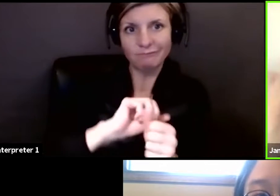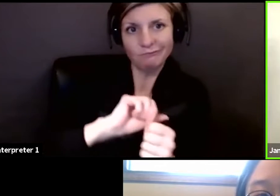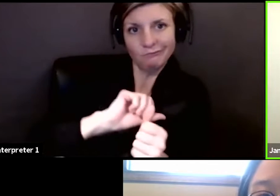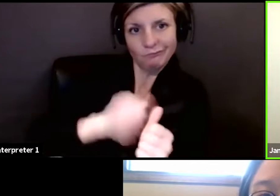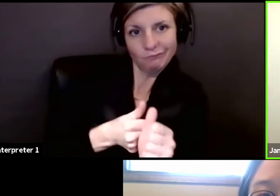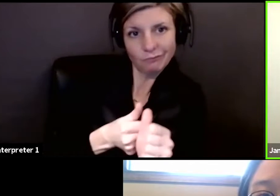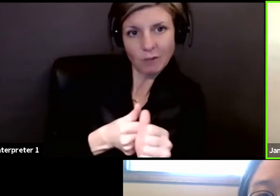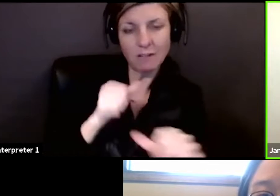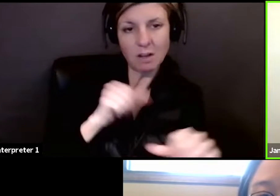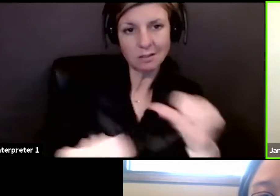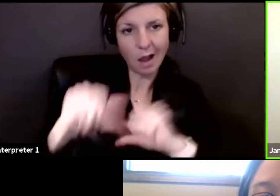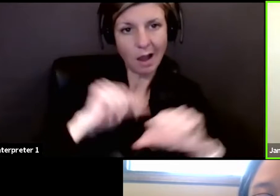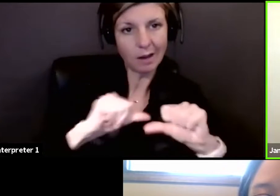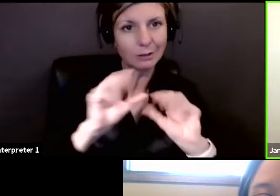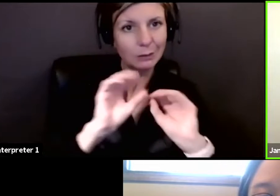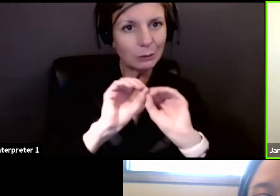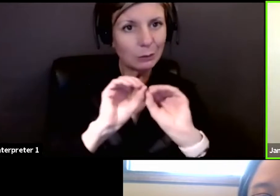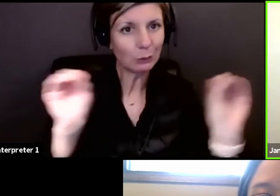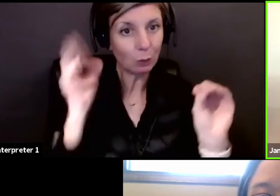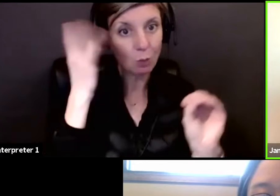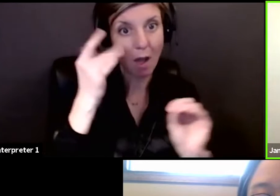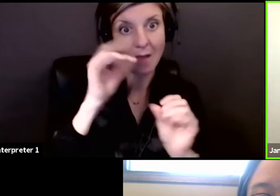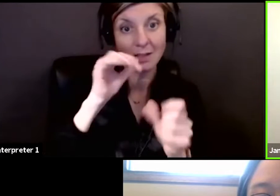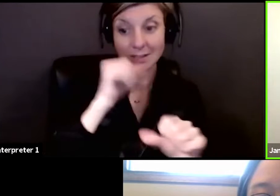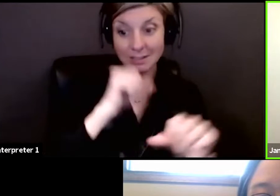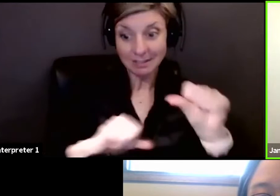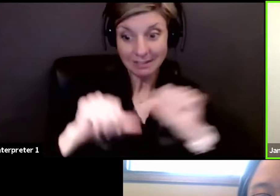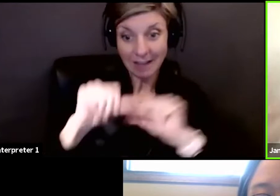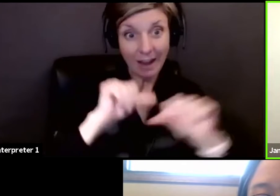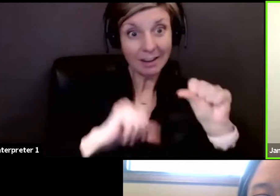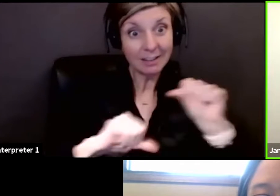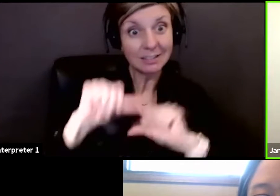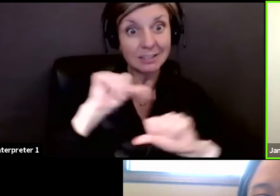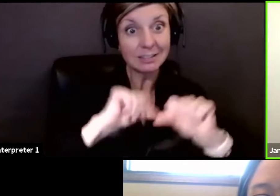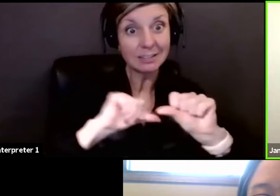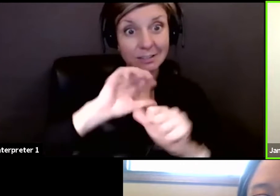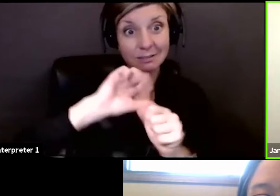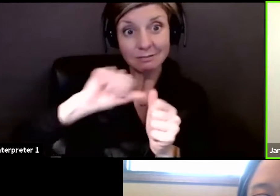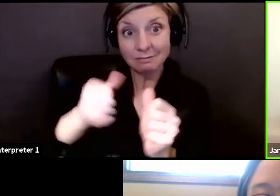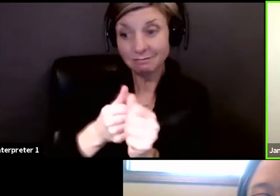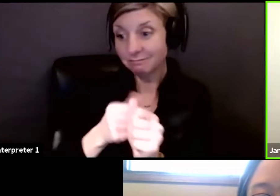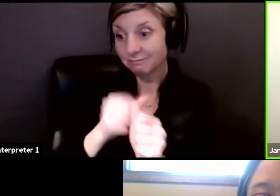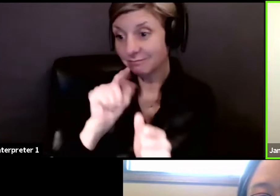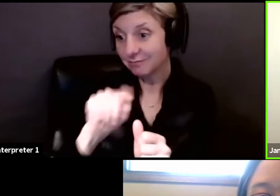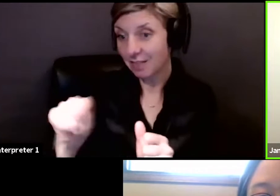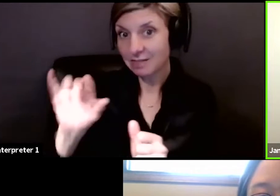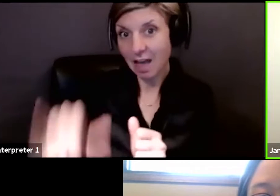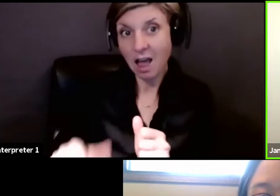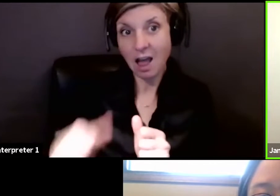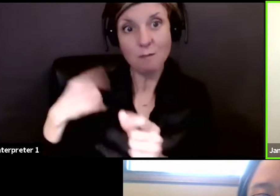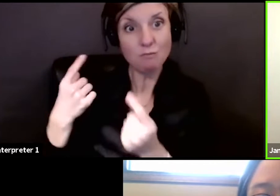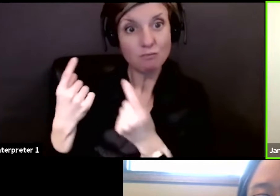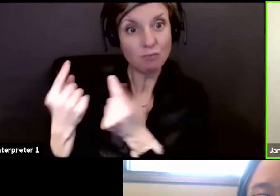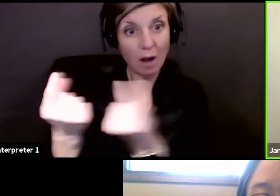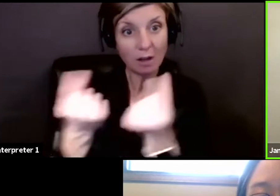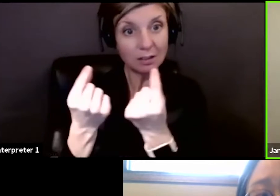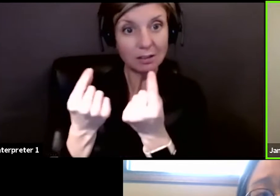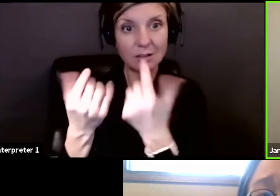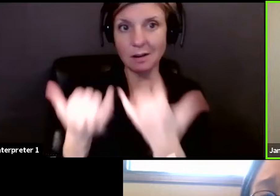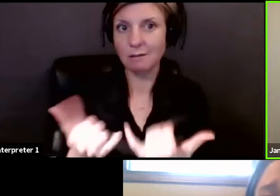because those scientifically sound practices are made unavailable financially and